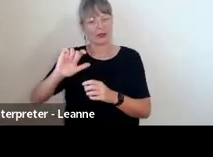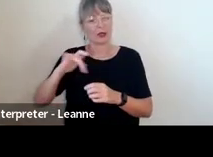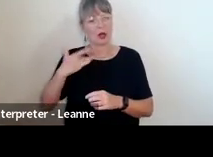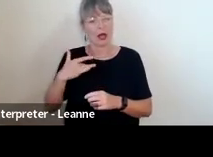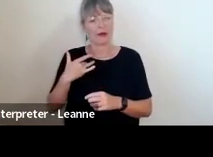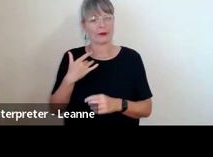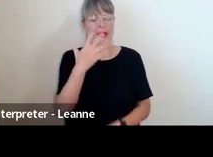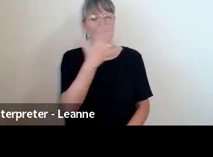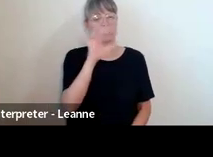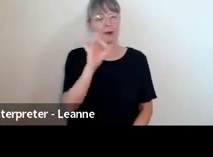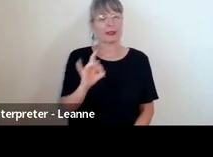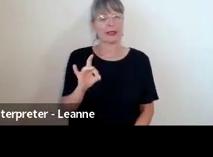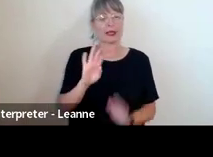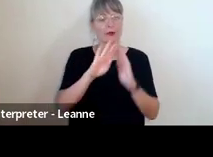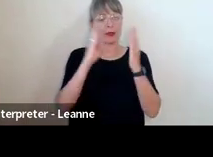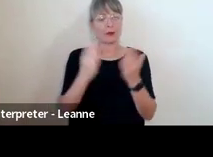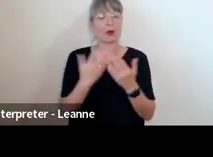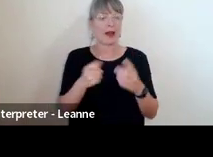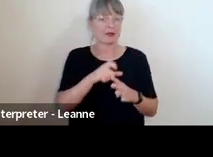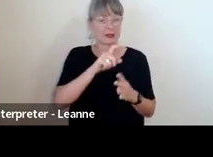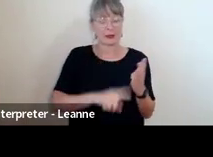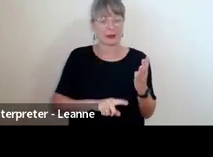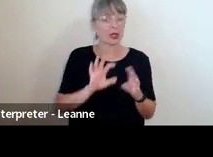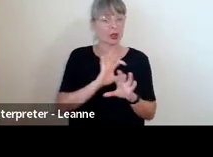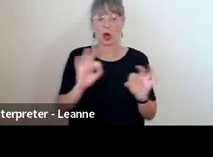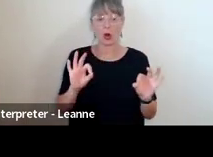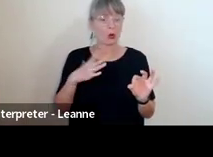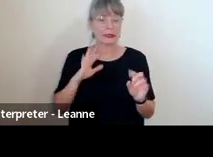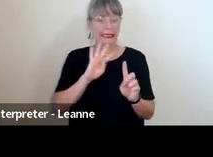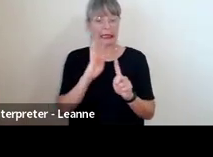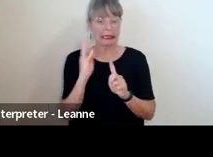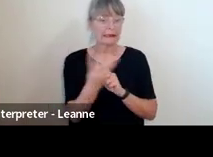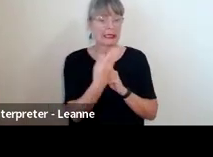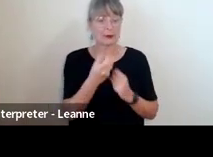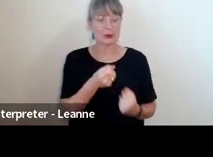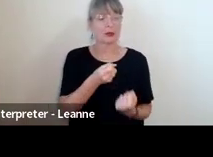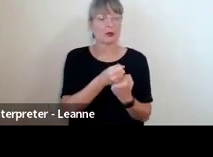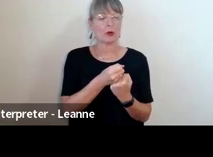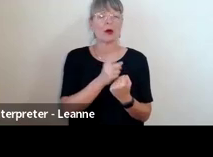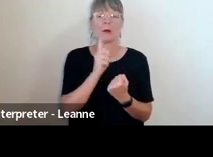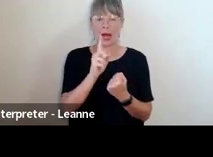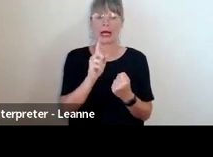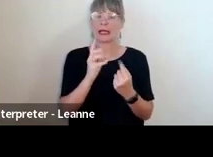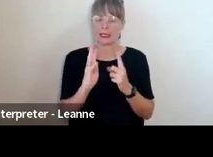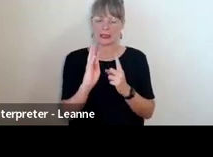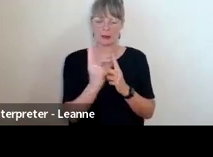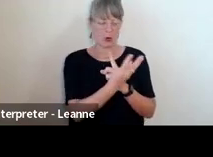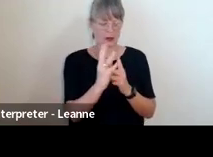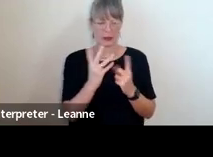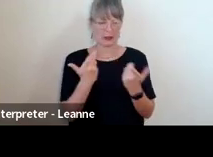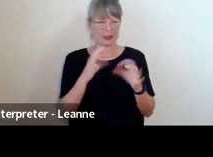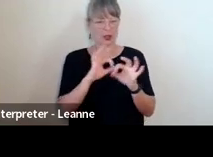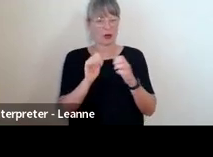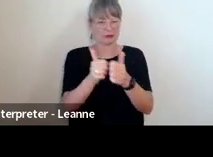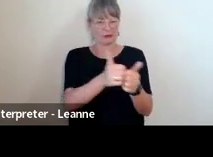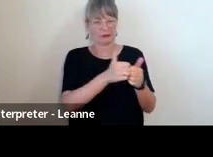disability. Not everyone will need a team around them, but for those that do, supports often operate in isolation. Insights from almost 50 surveys show